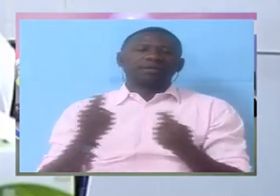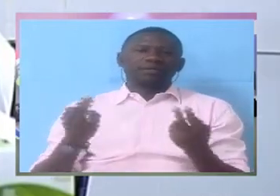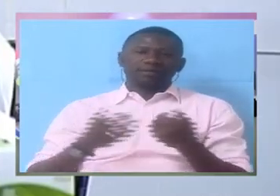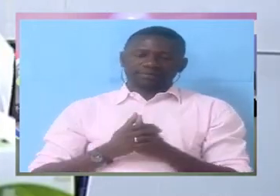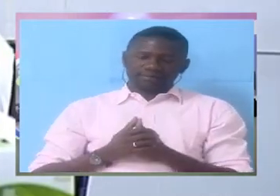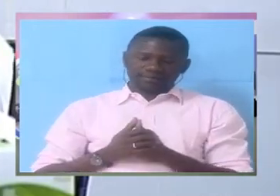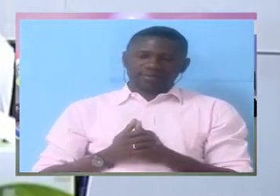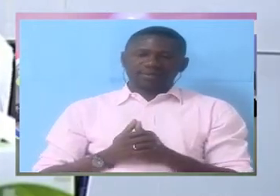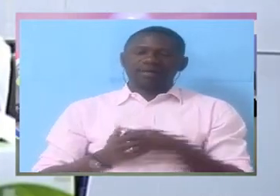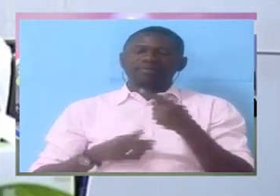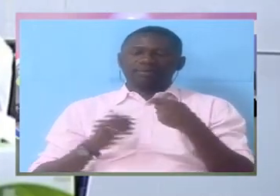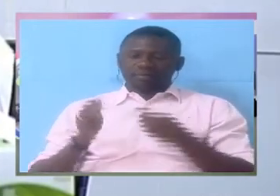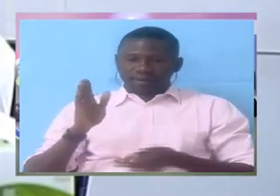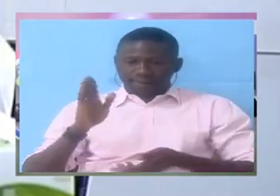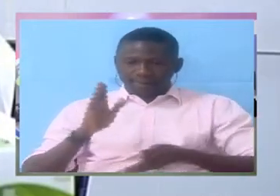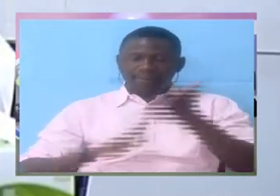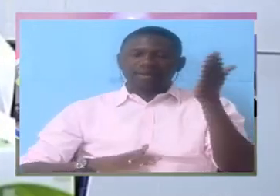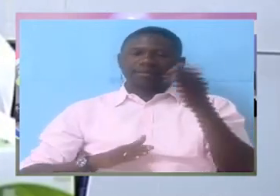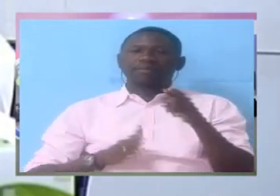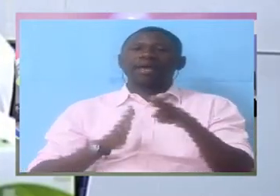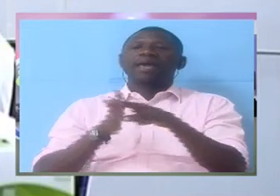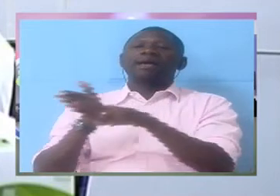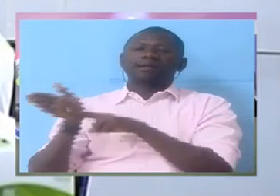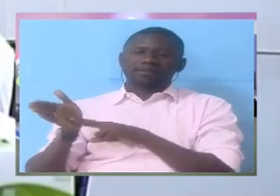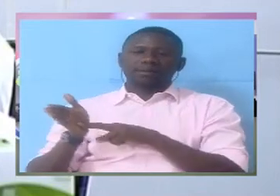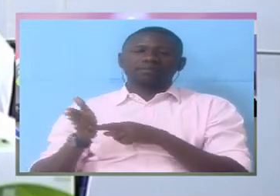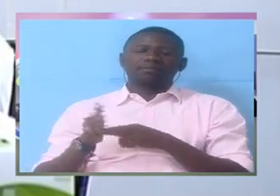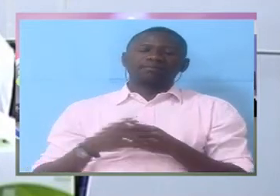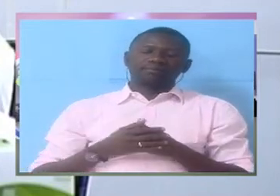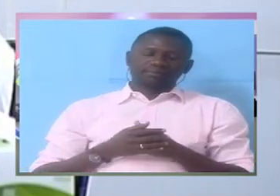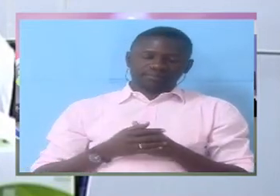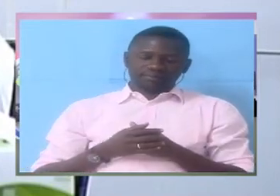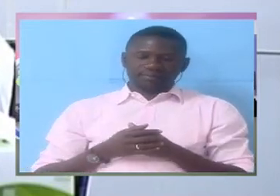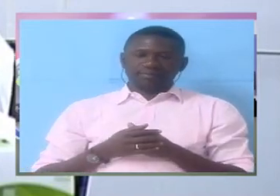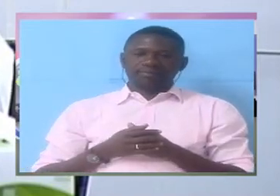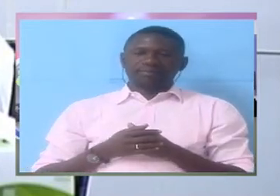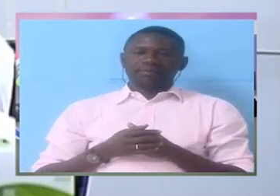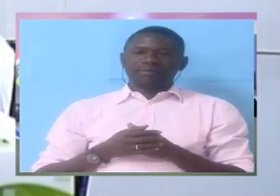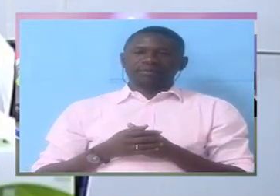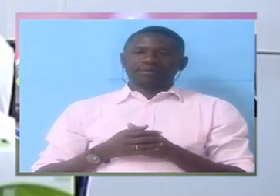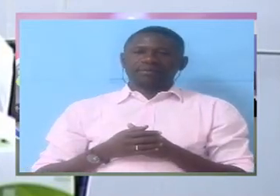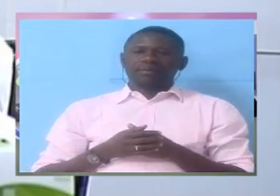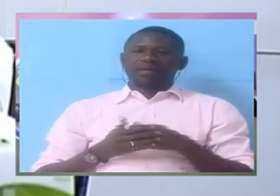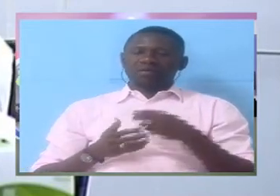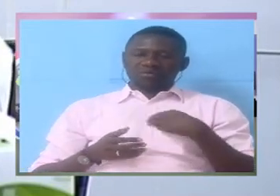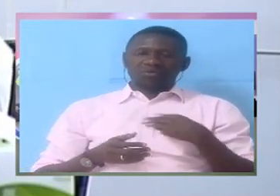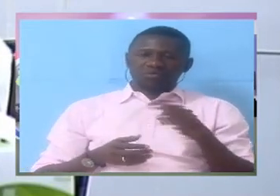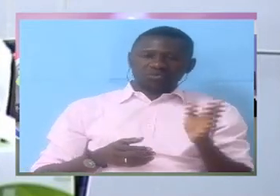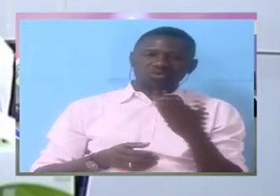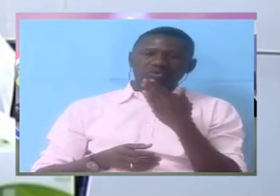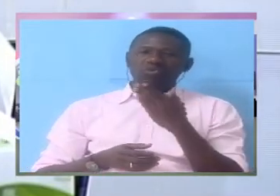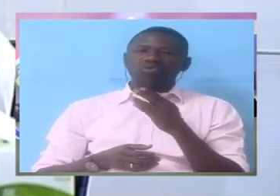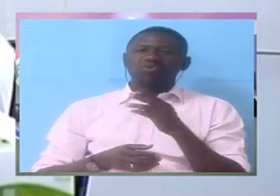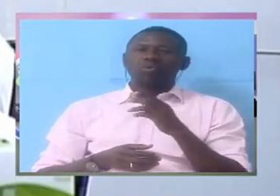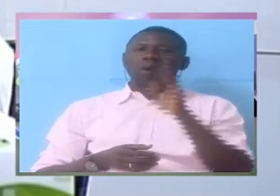I passed my exams. Nga londi kontibo nyinganye. I was supposed to go to St. Augustine's High